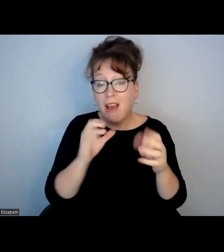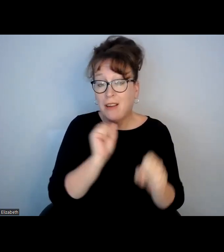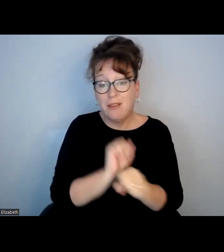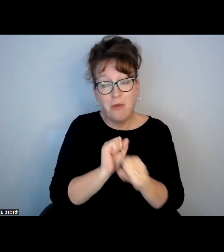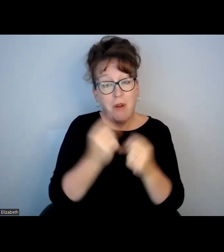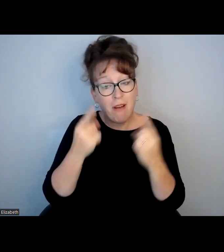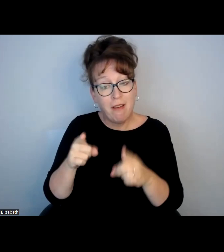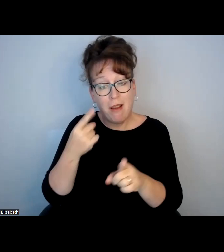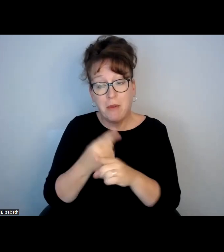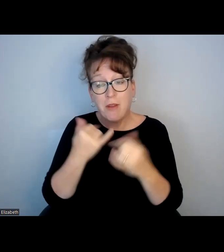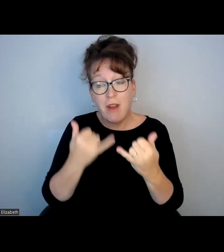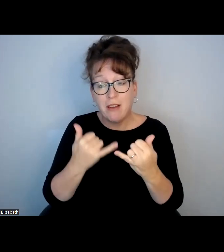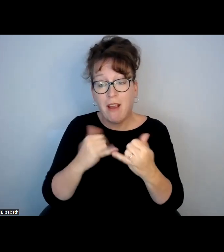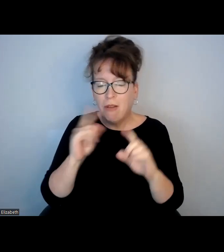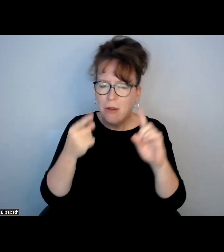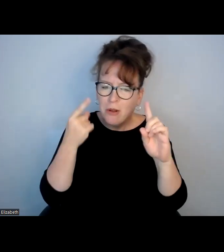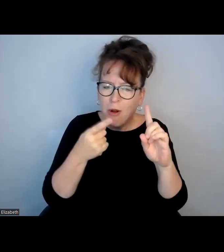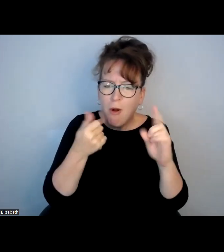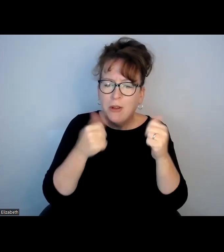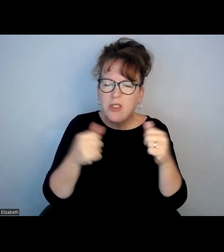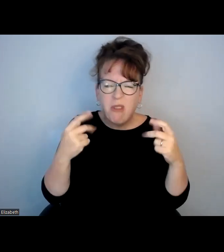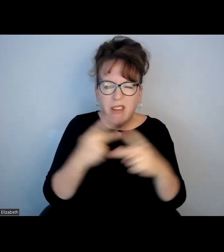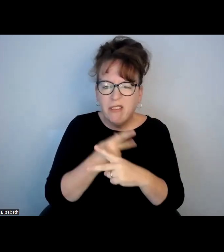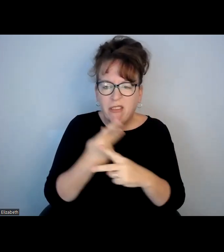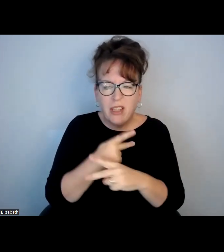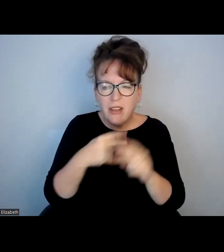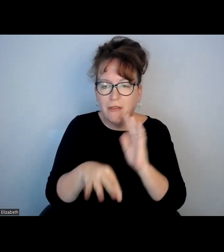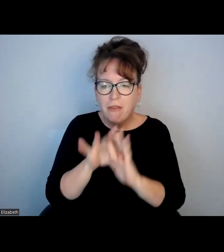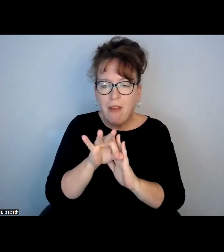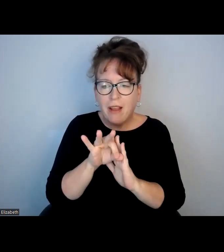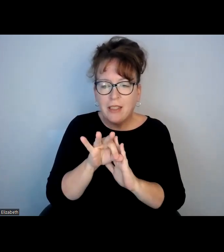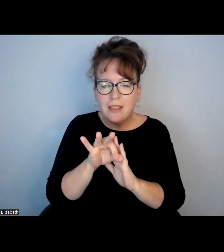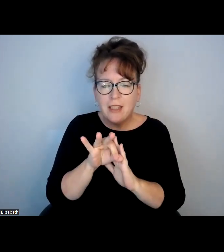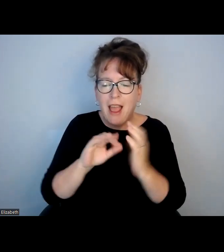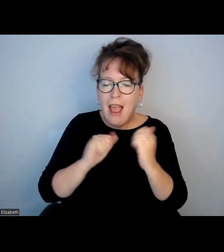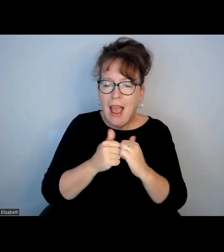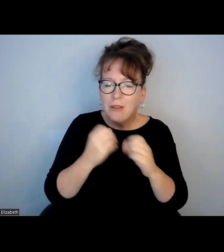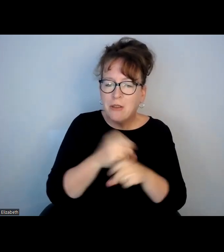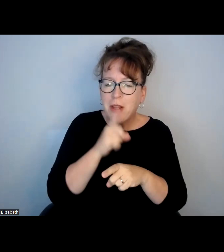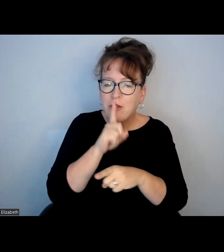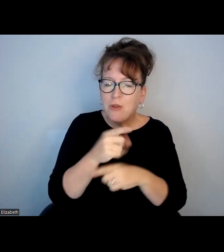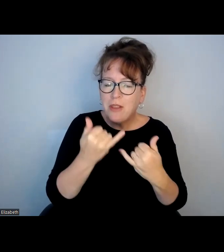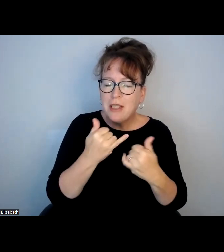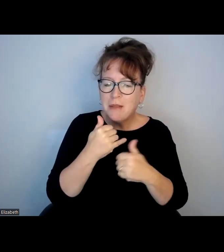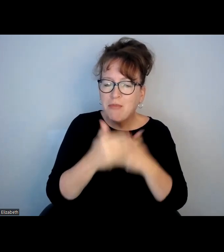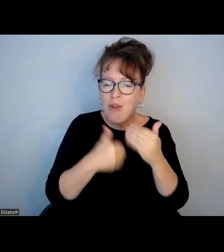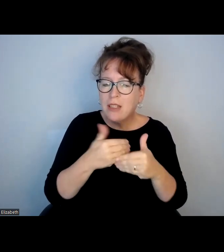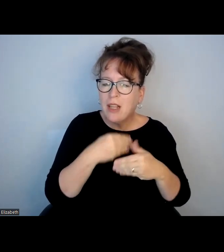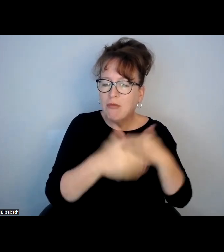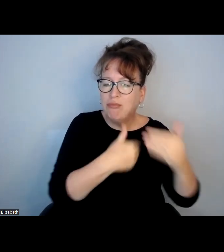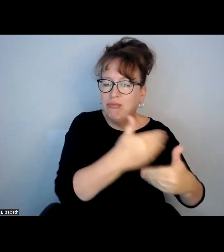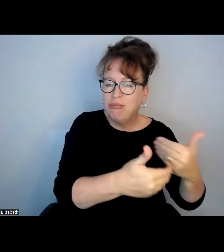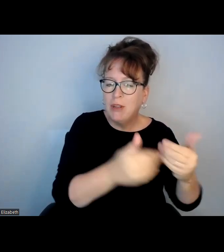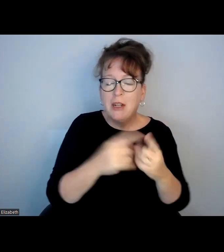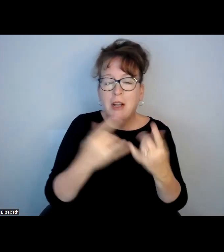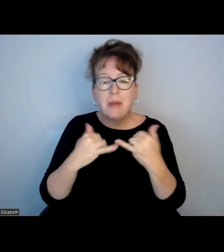find a way to expedite this process, but ensure that communities have adequate